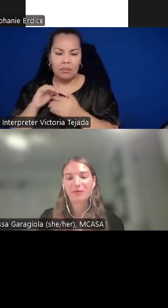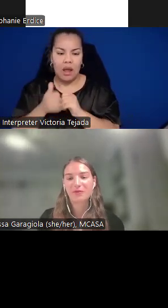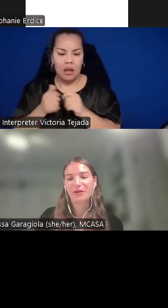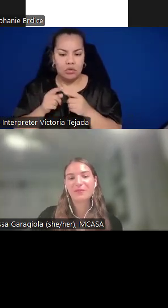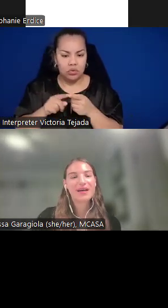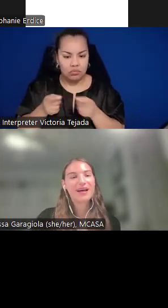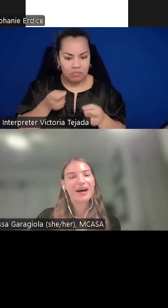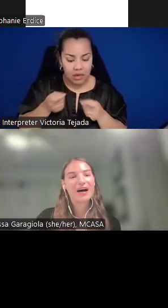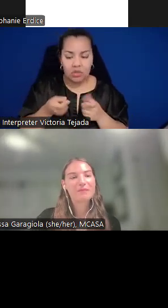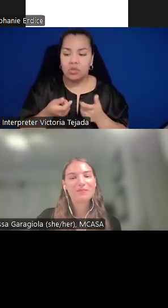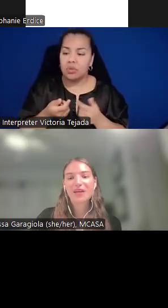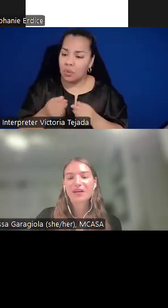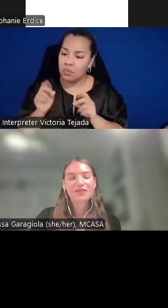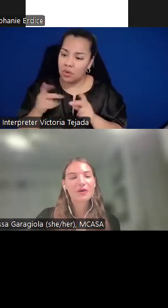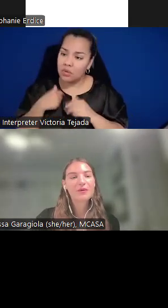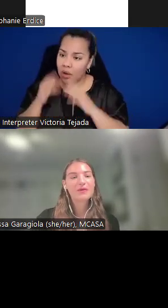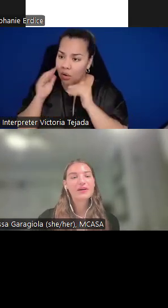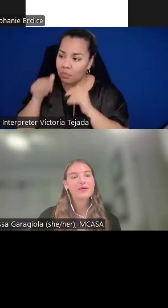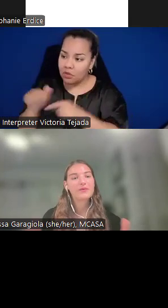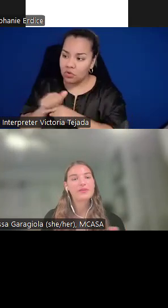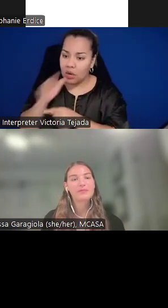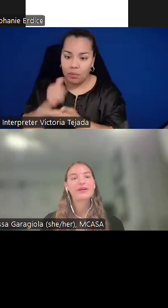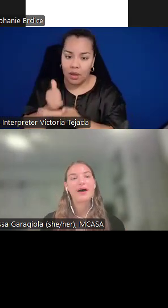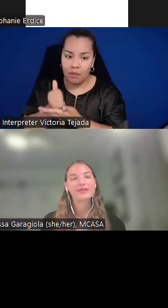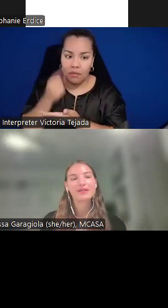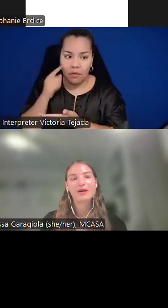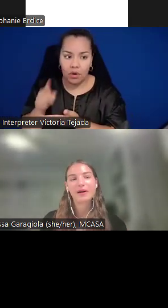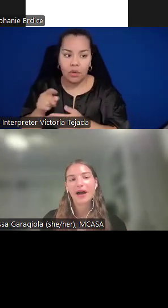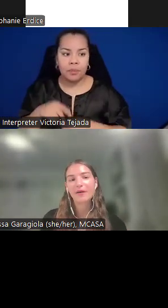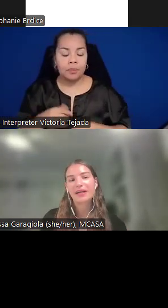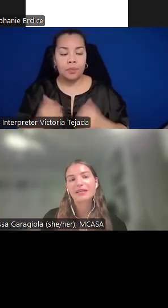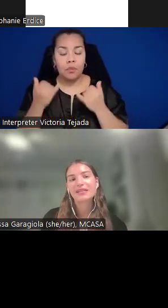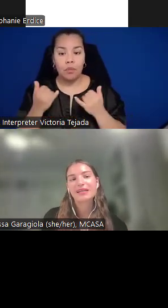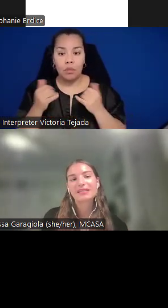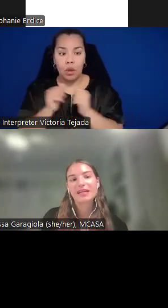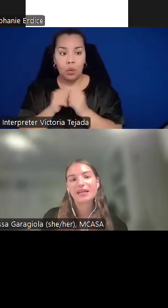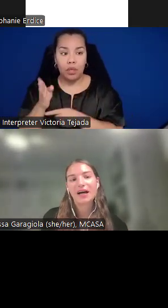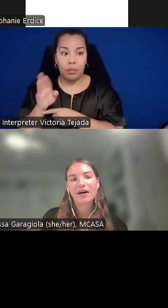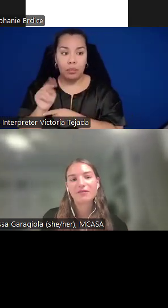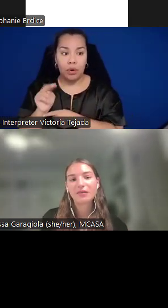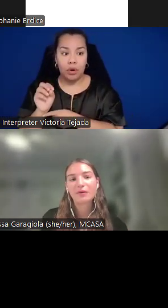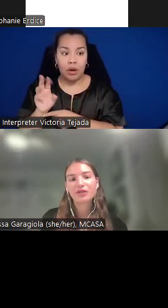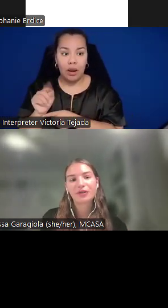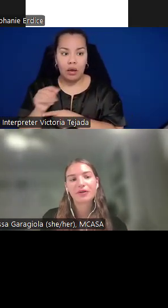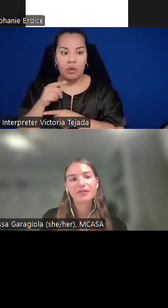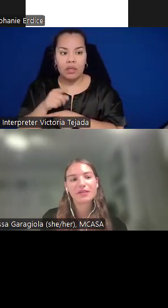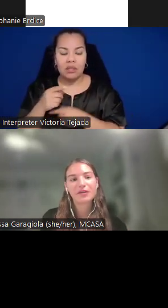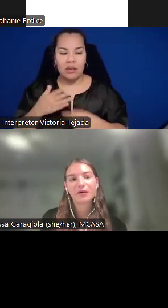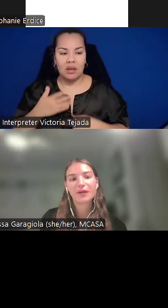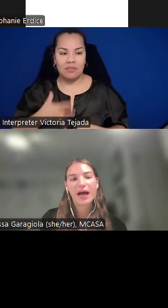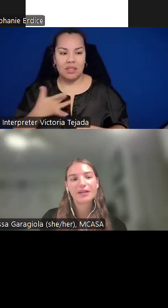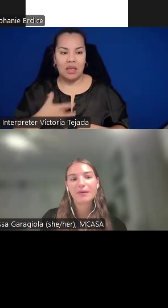hopefully helpful for you. Um, so with burnout, burnout is a state of